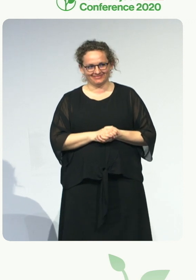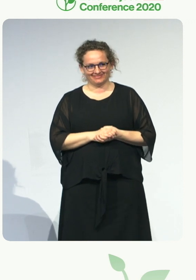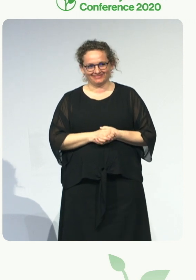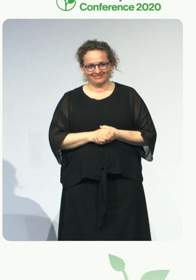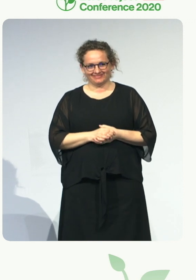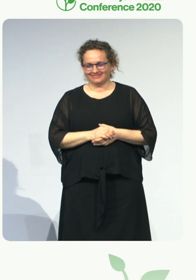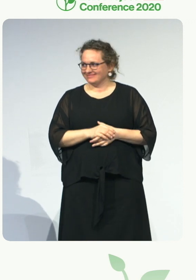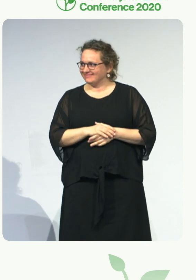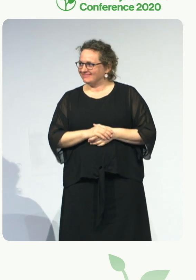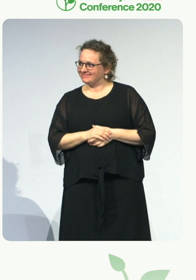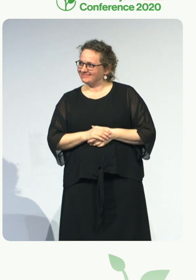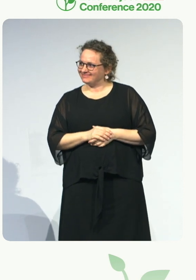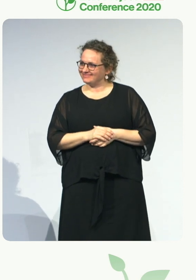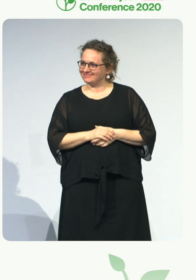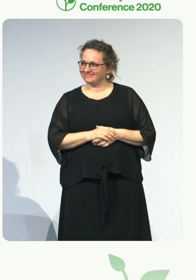Yes, ja, los geht's, los.